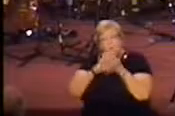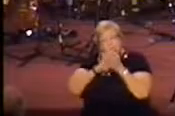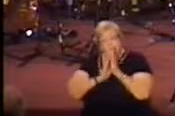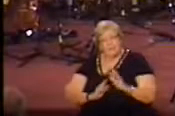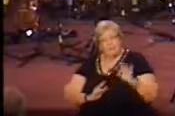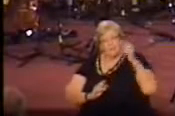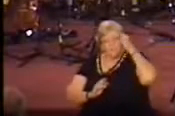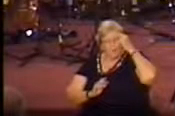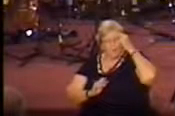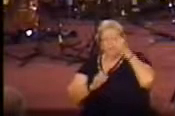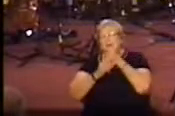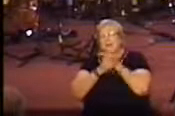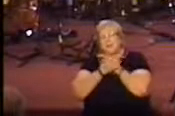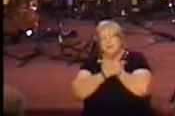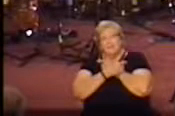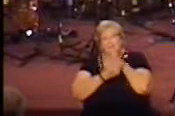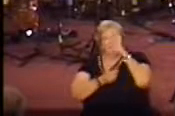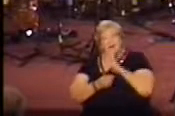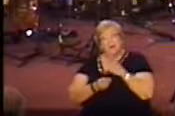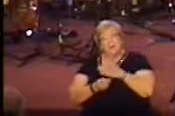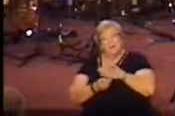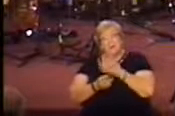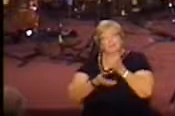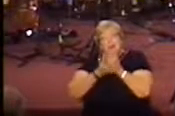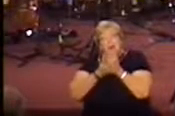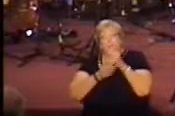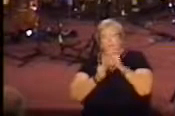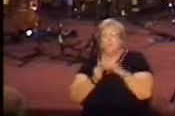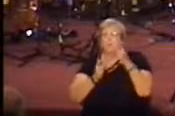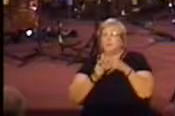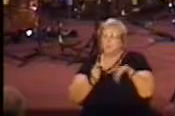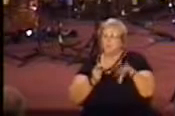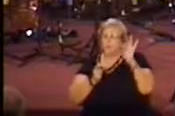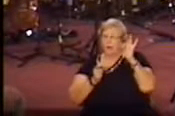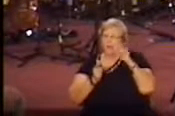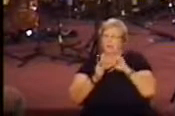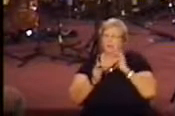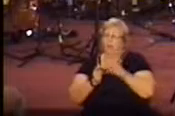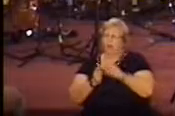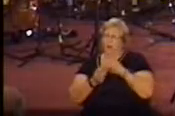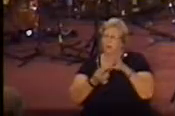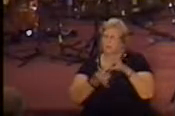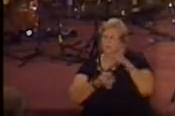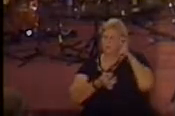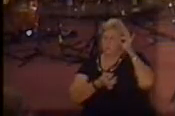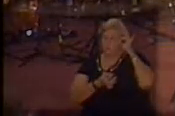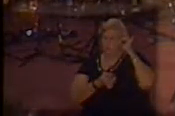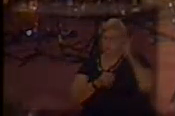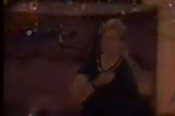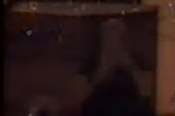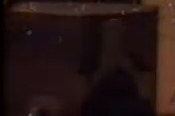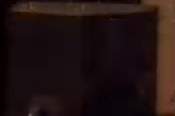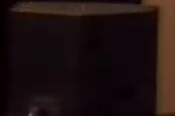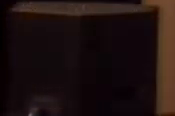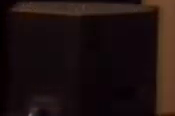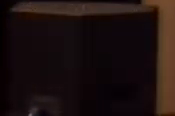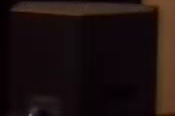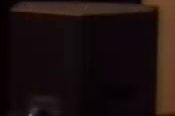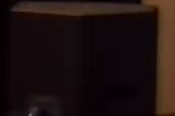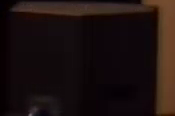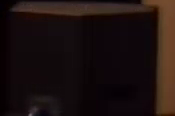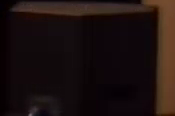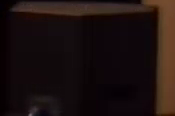Dear God, please help each one to find. And to our soldiers now at war, God guide above, at